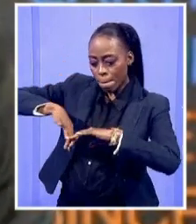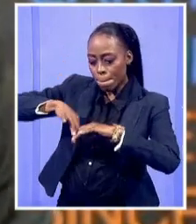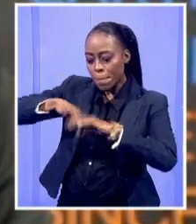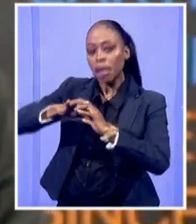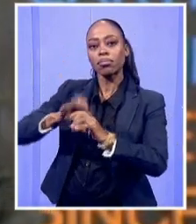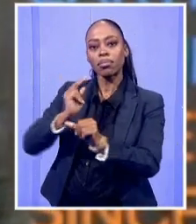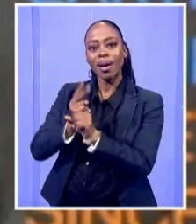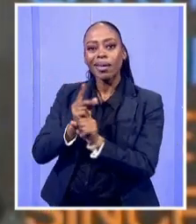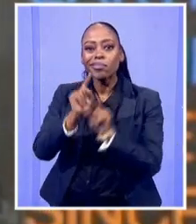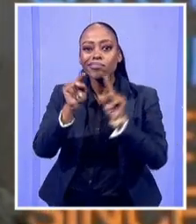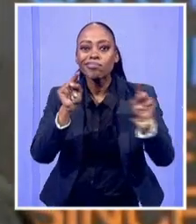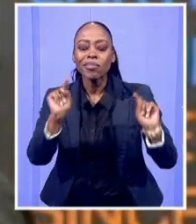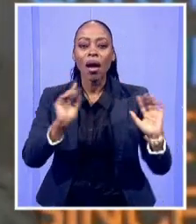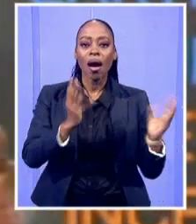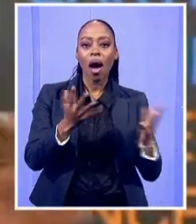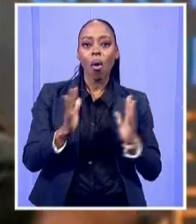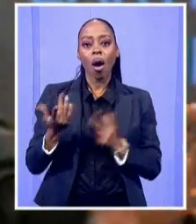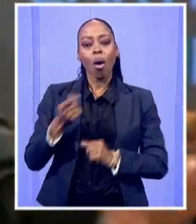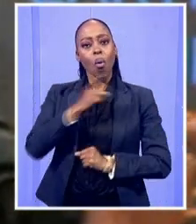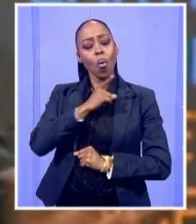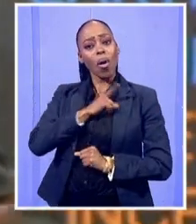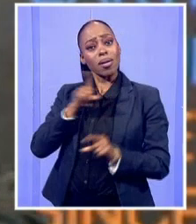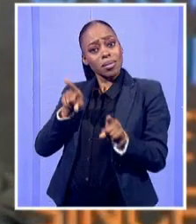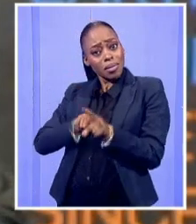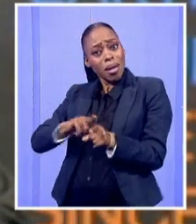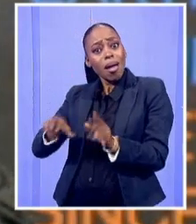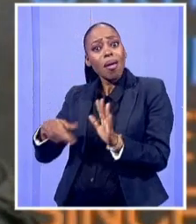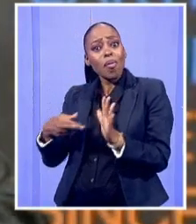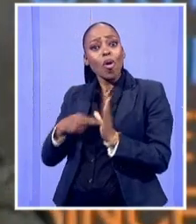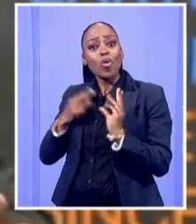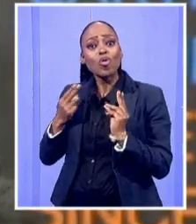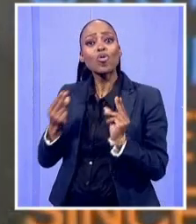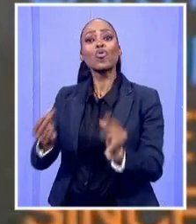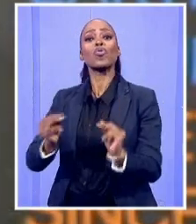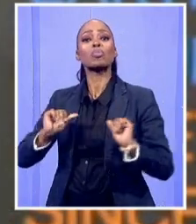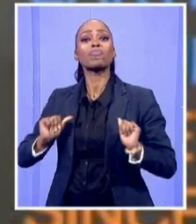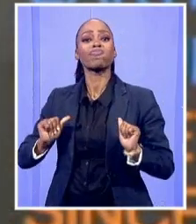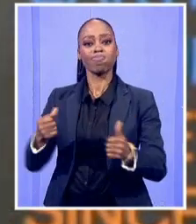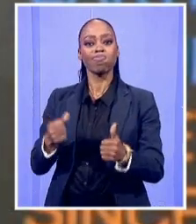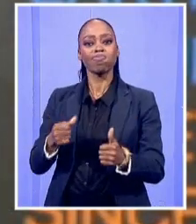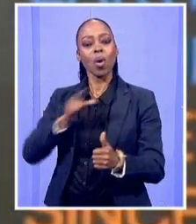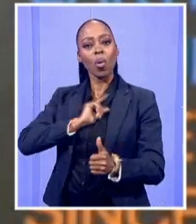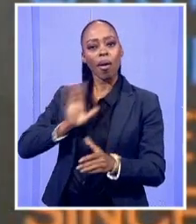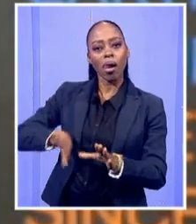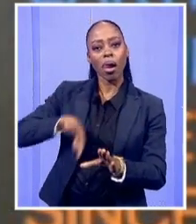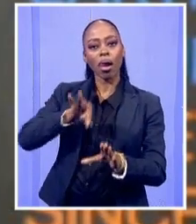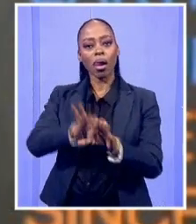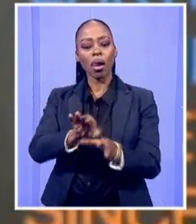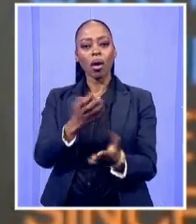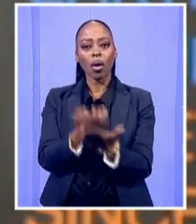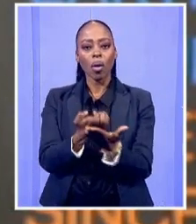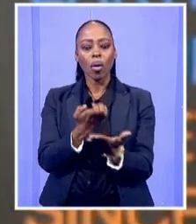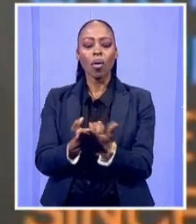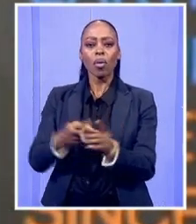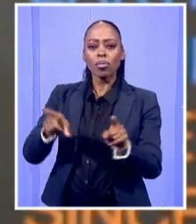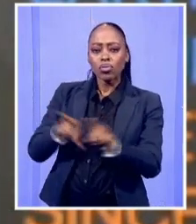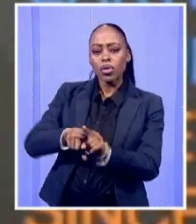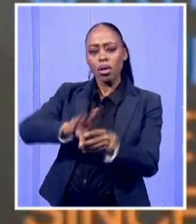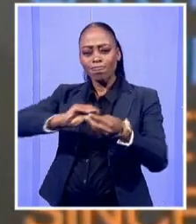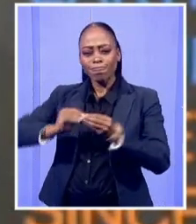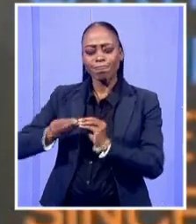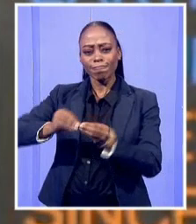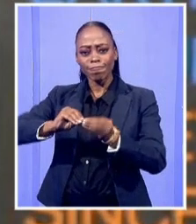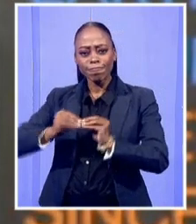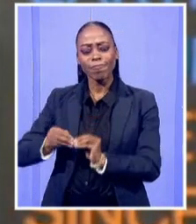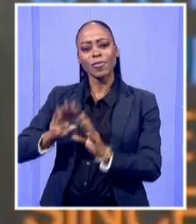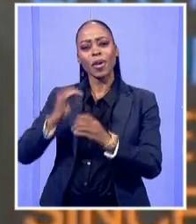so that they can also play a role in being part of this value chain of manufacturers of finished